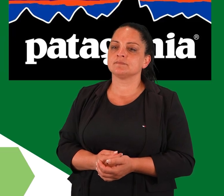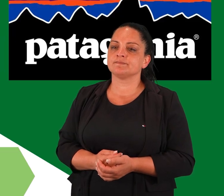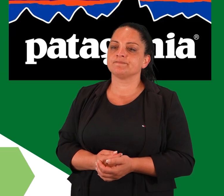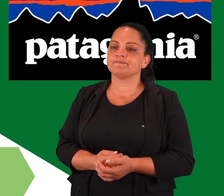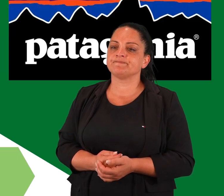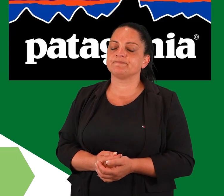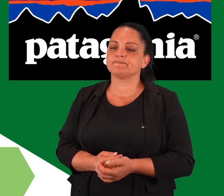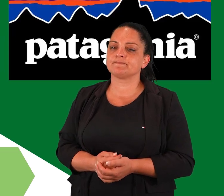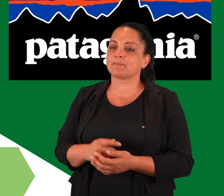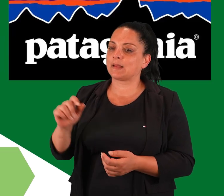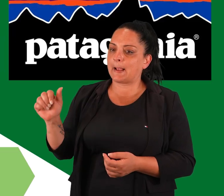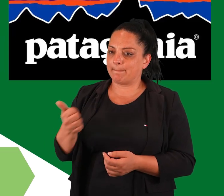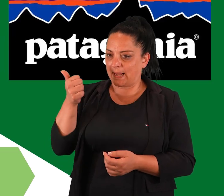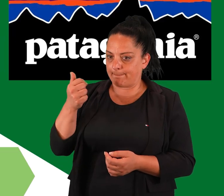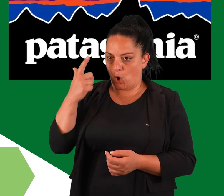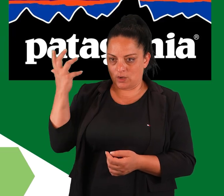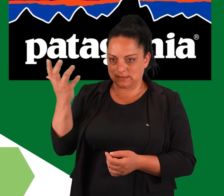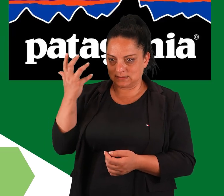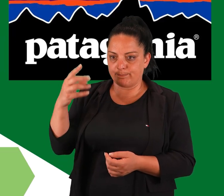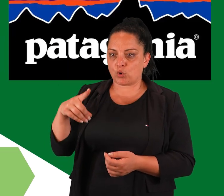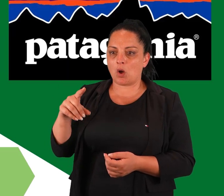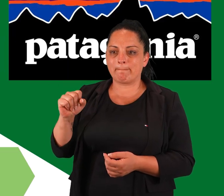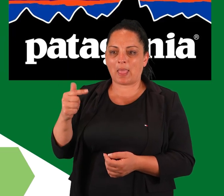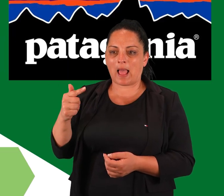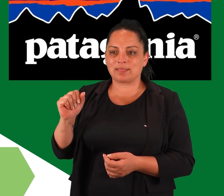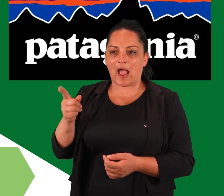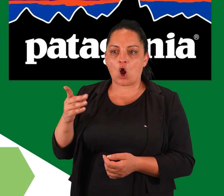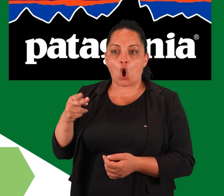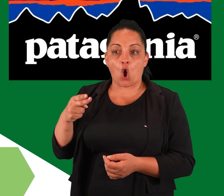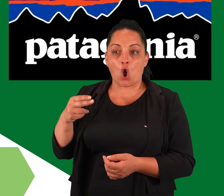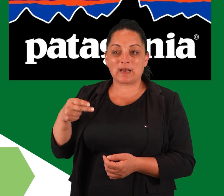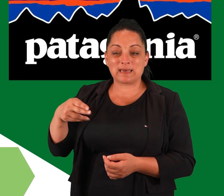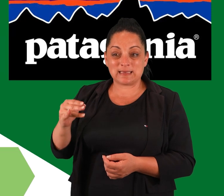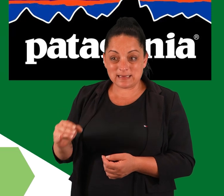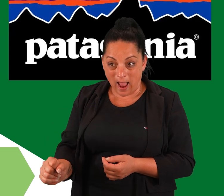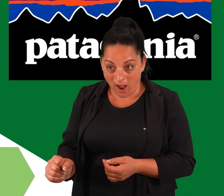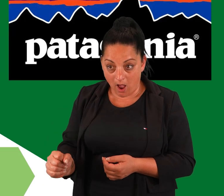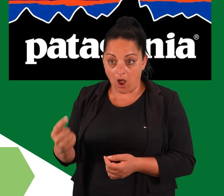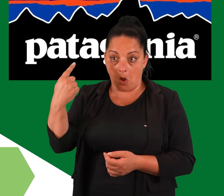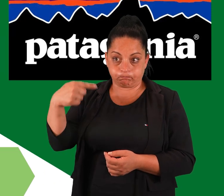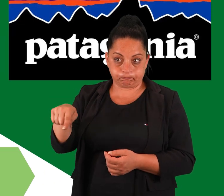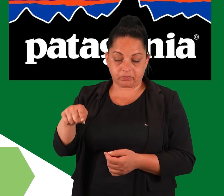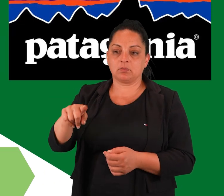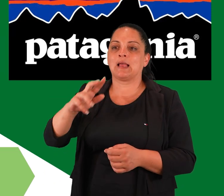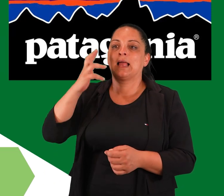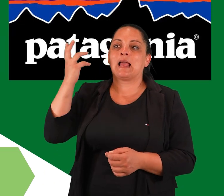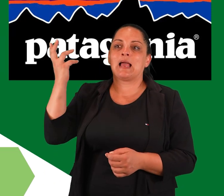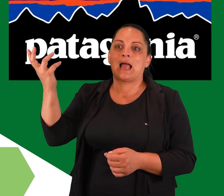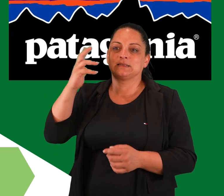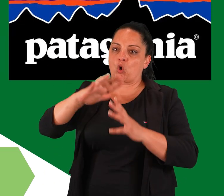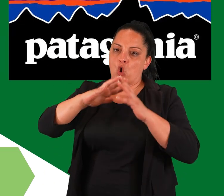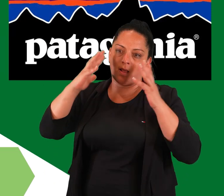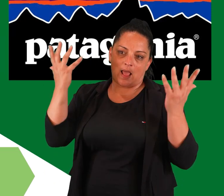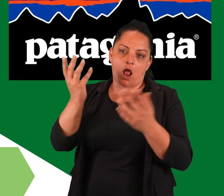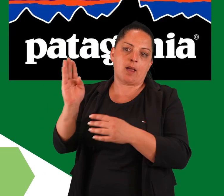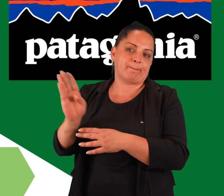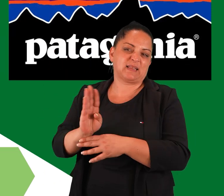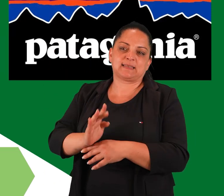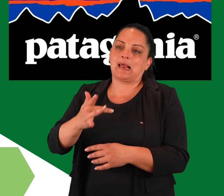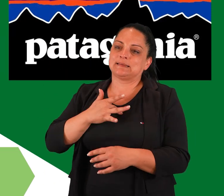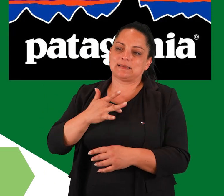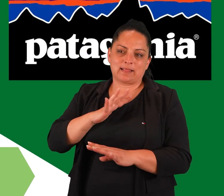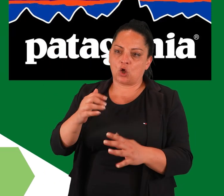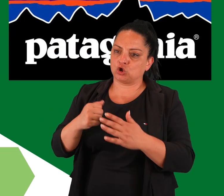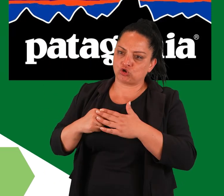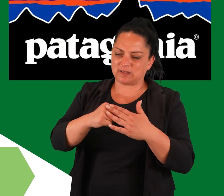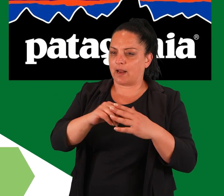job sector and green job economy. The first one is Patagonia, which is a global example of ethical and sustainable